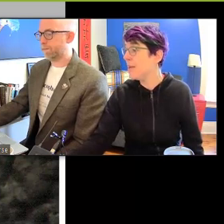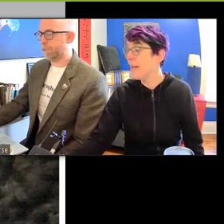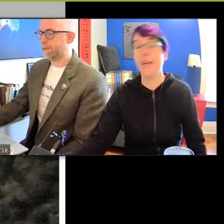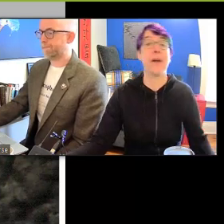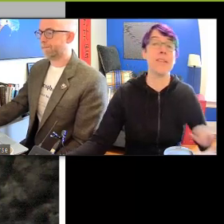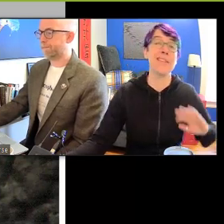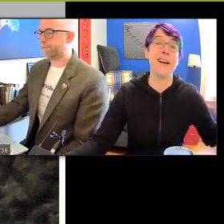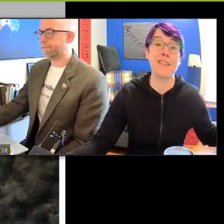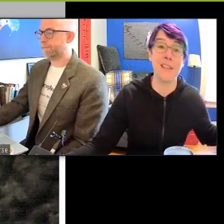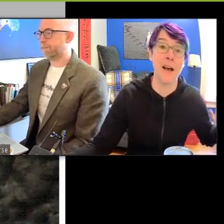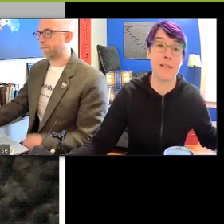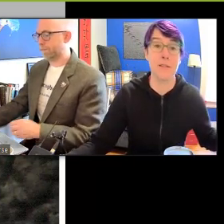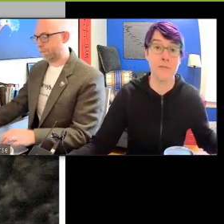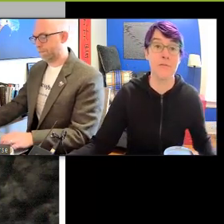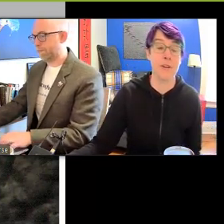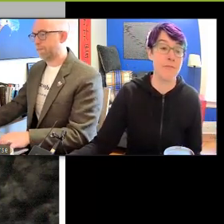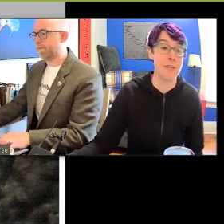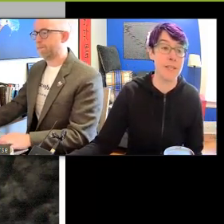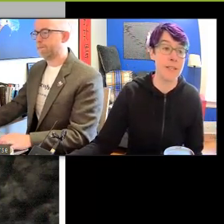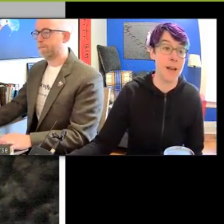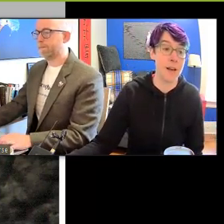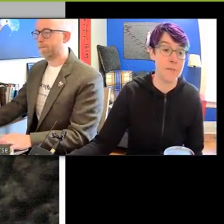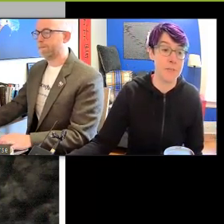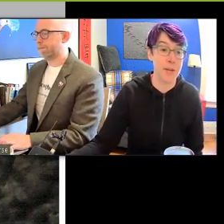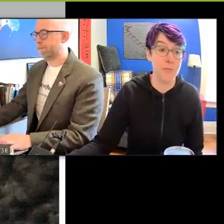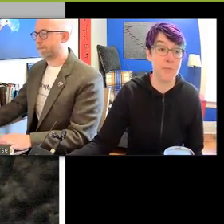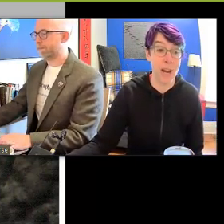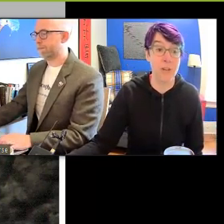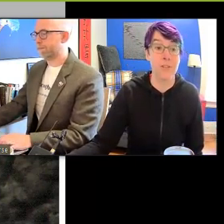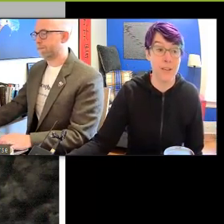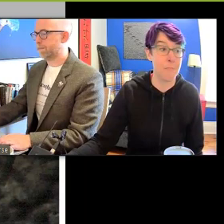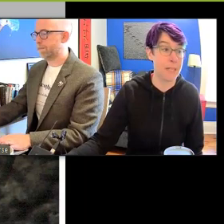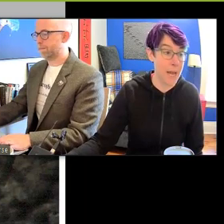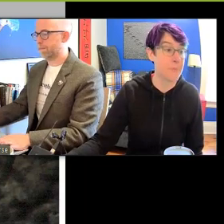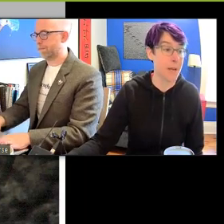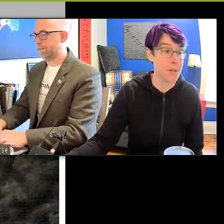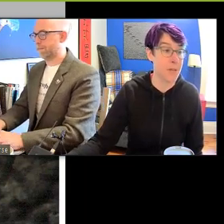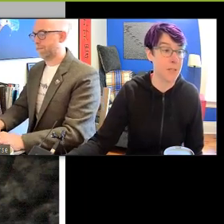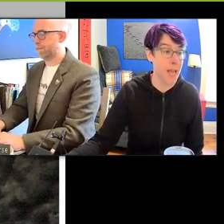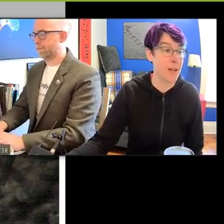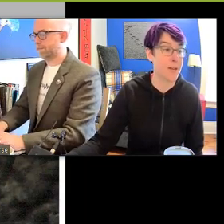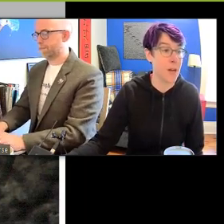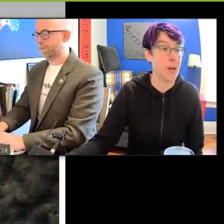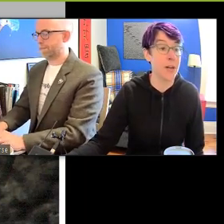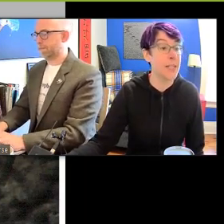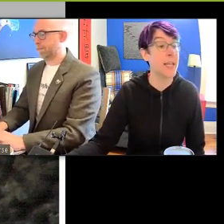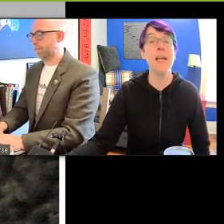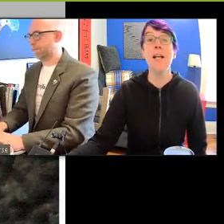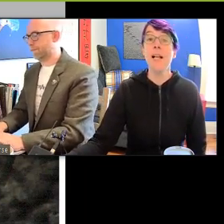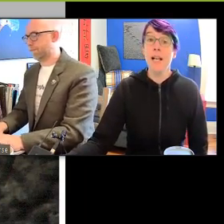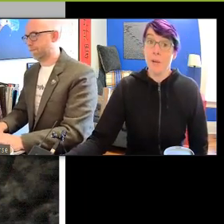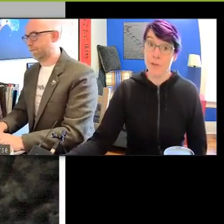But anyway, lots and lots of these types of records have been kept by humans, and we are